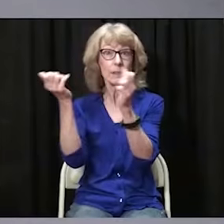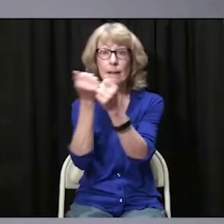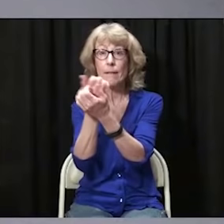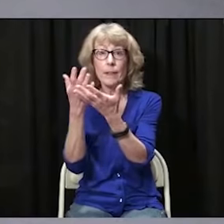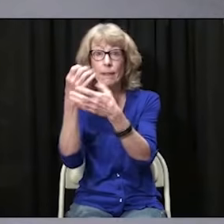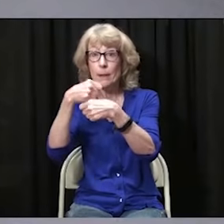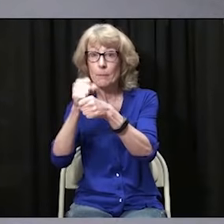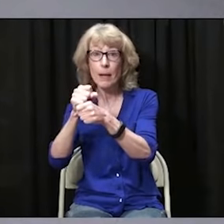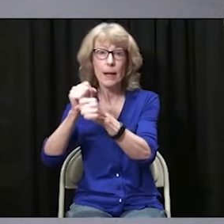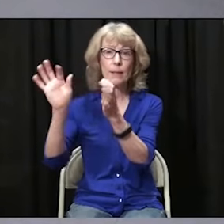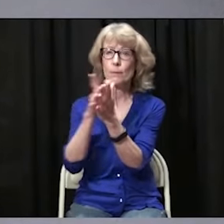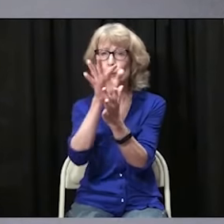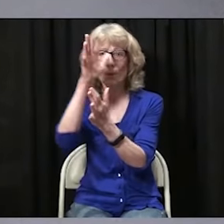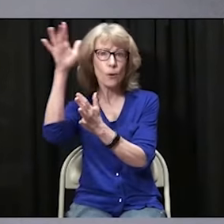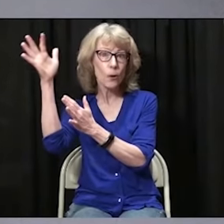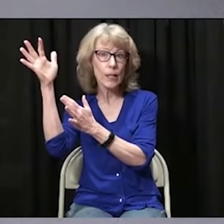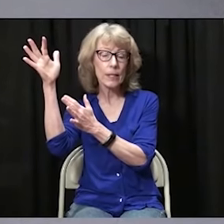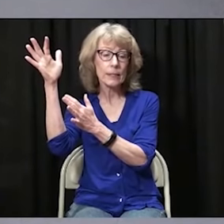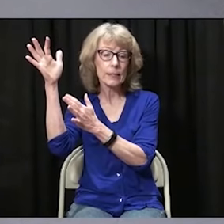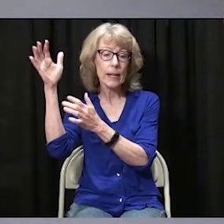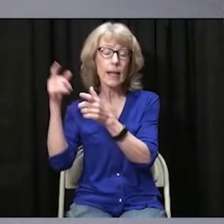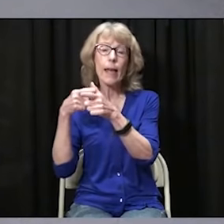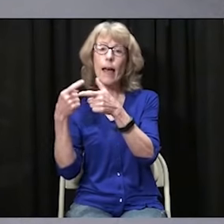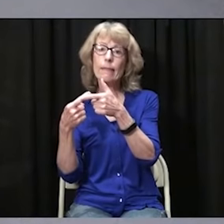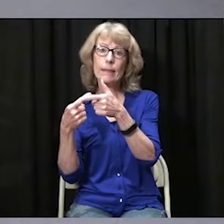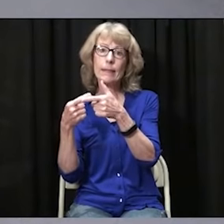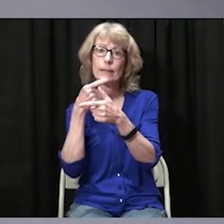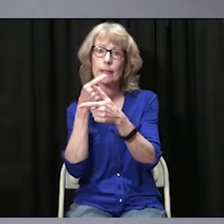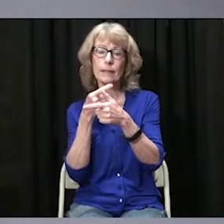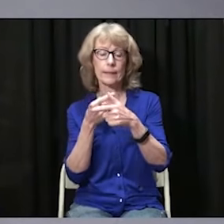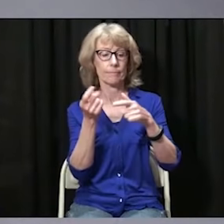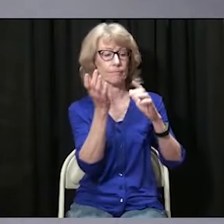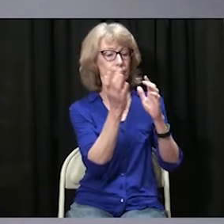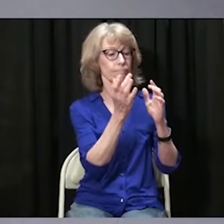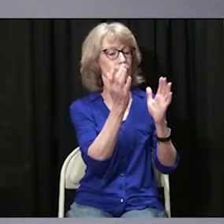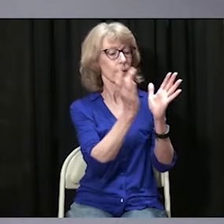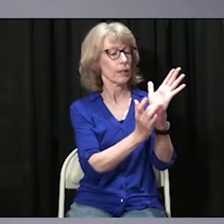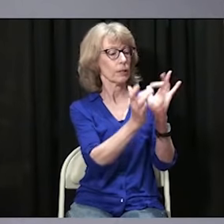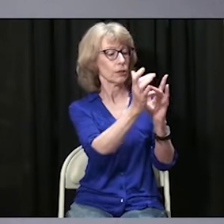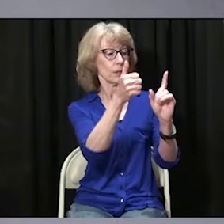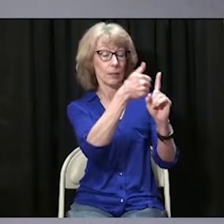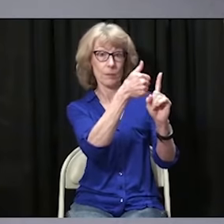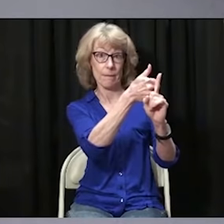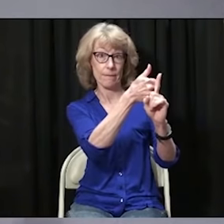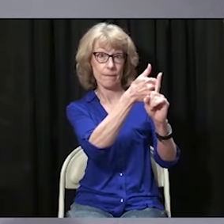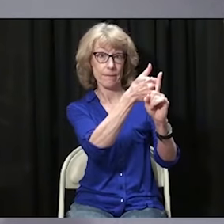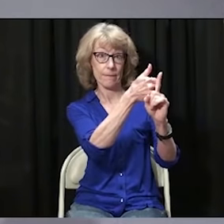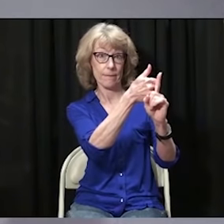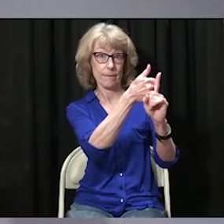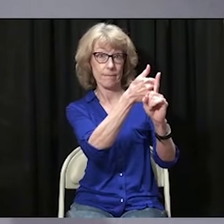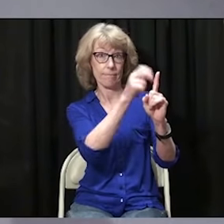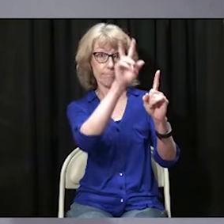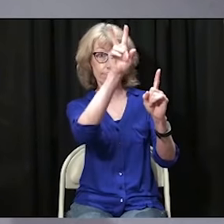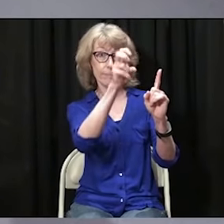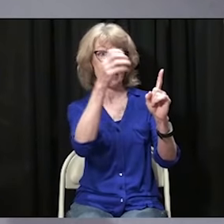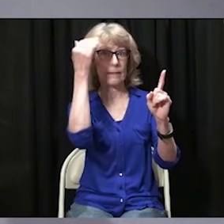this. And he, Jesus, is the head of the body, the church.